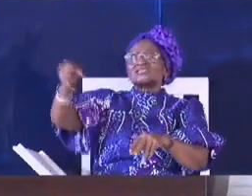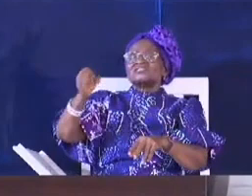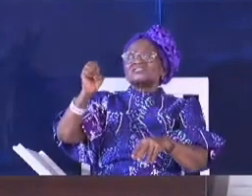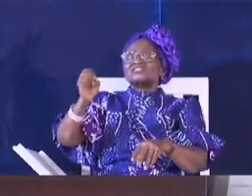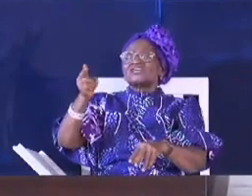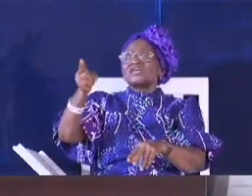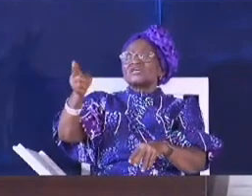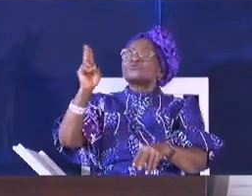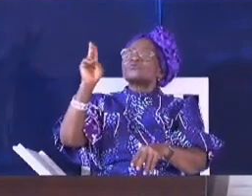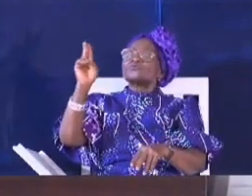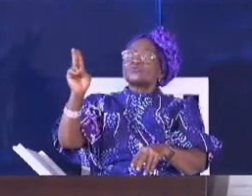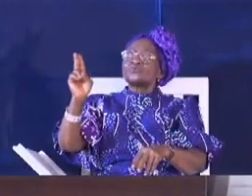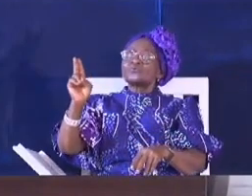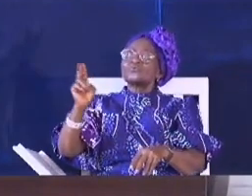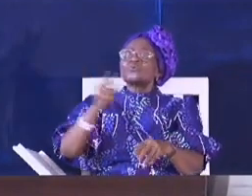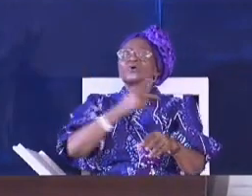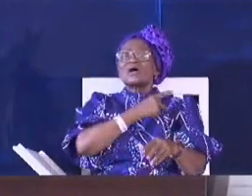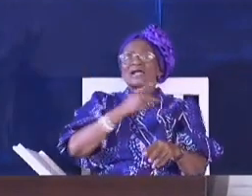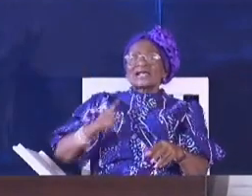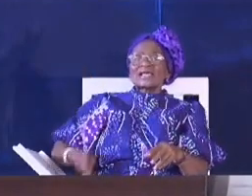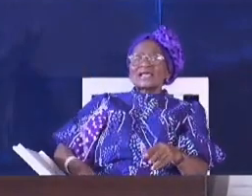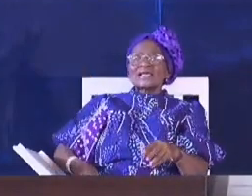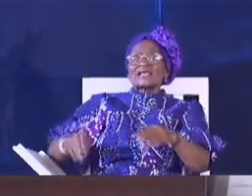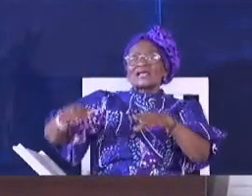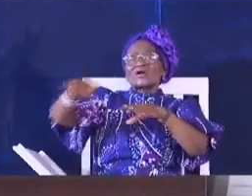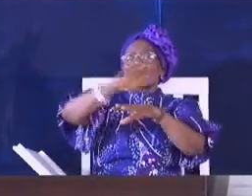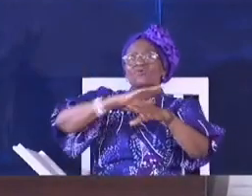over Israel.